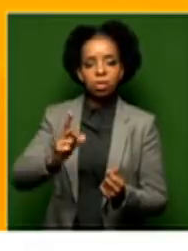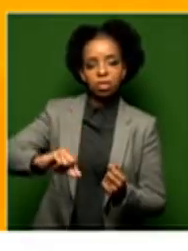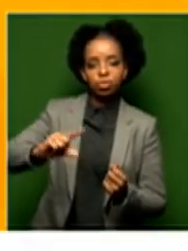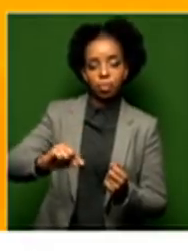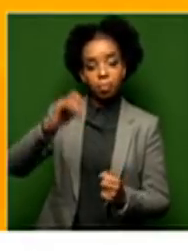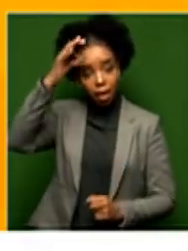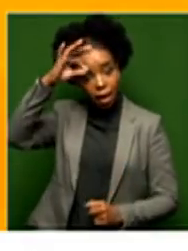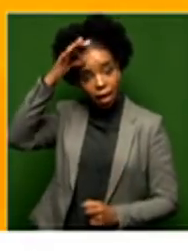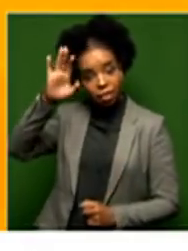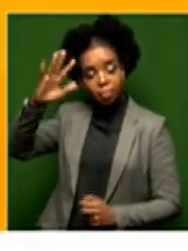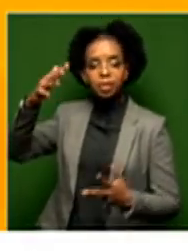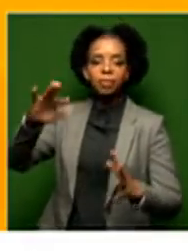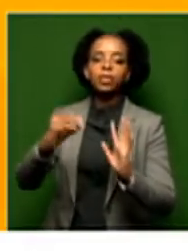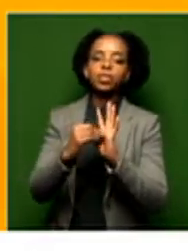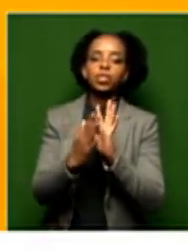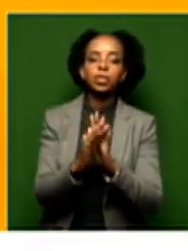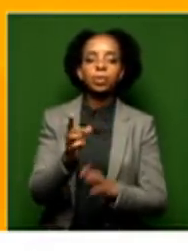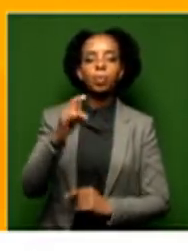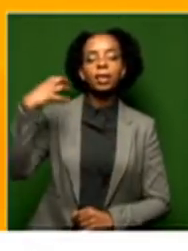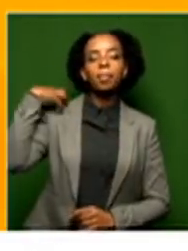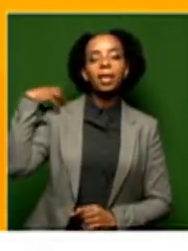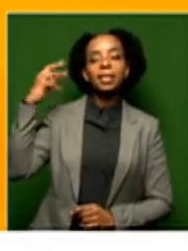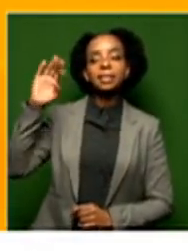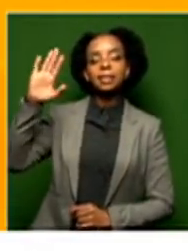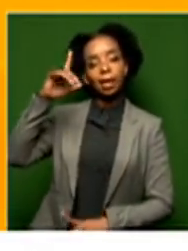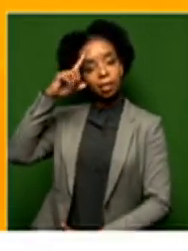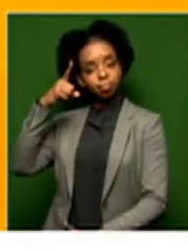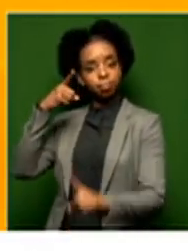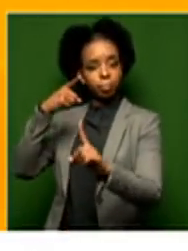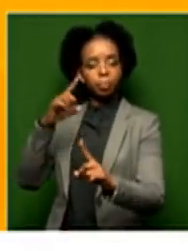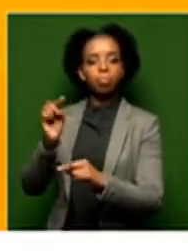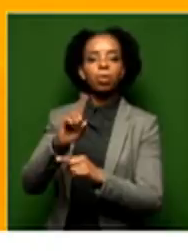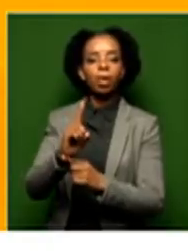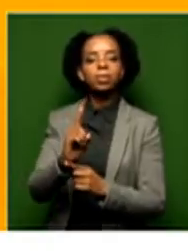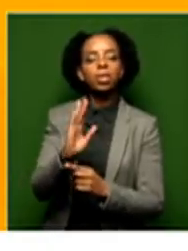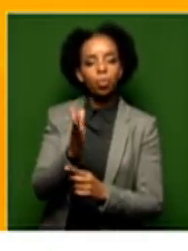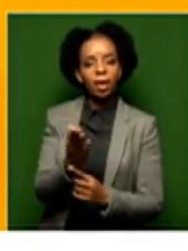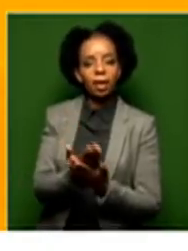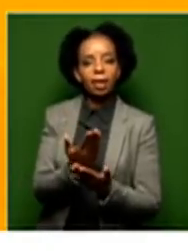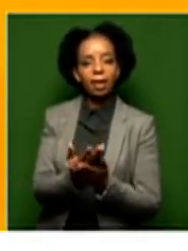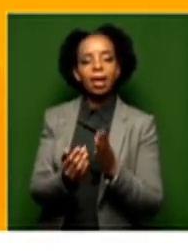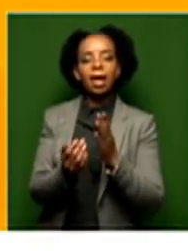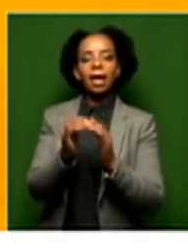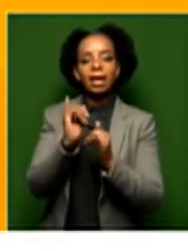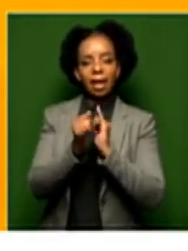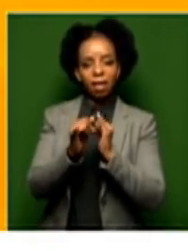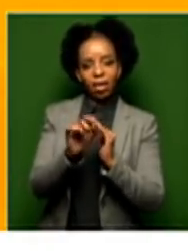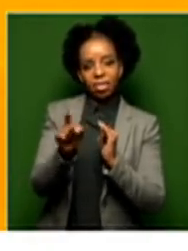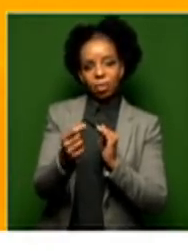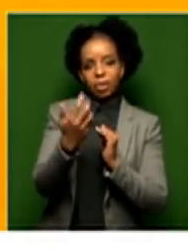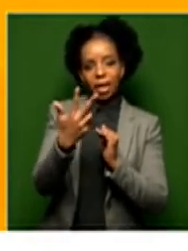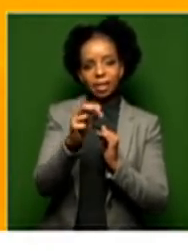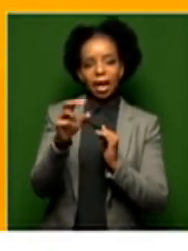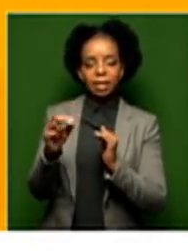government has gazetted ministerial determinations that will enable the development of more than 11,800